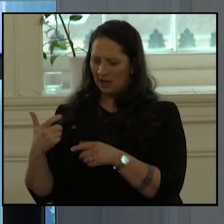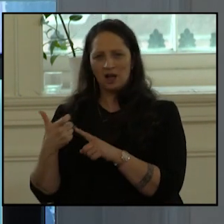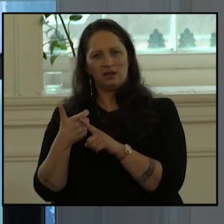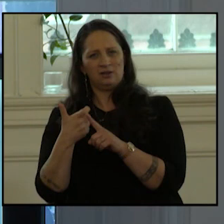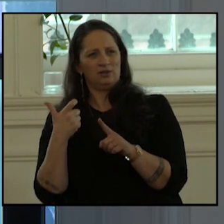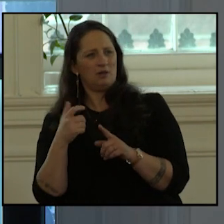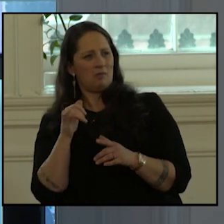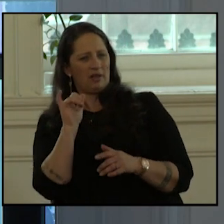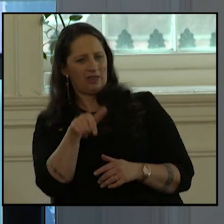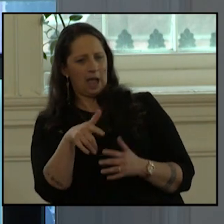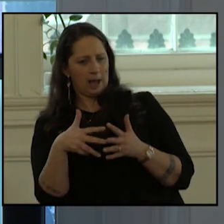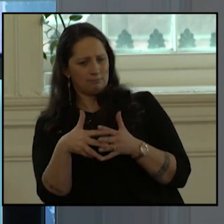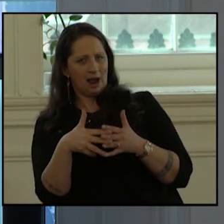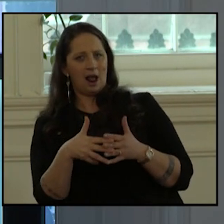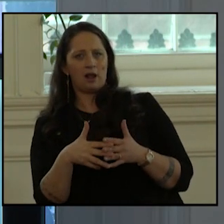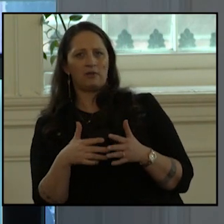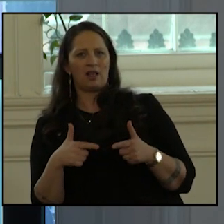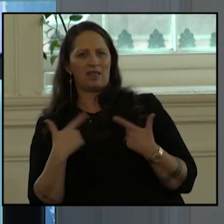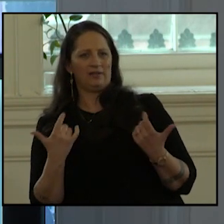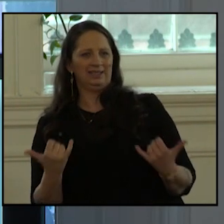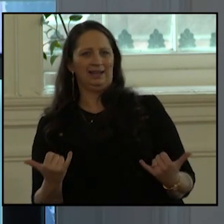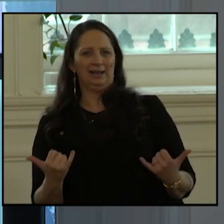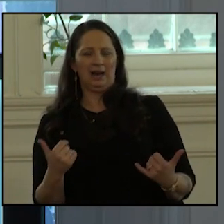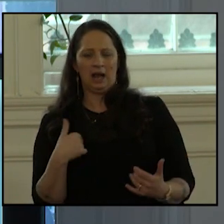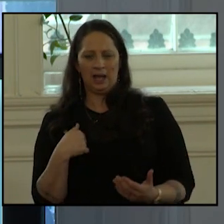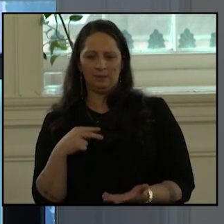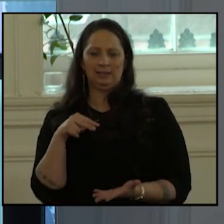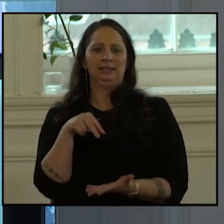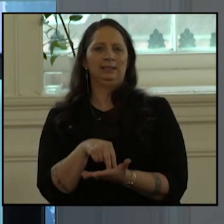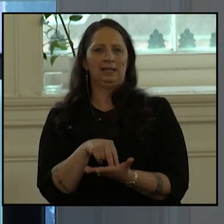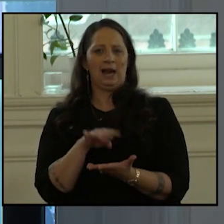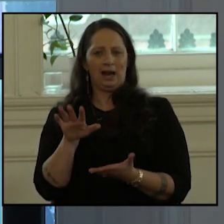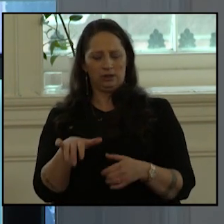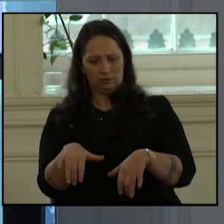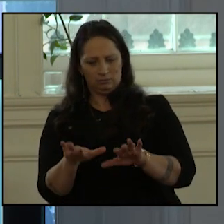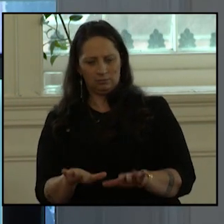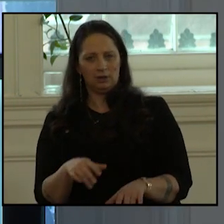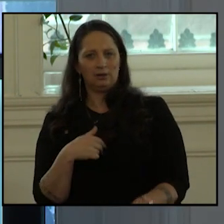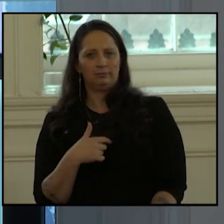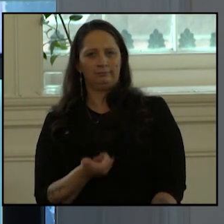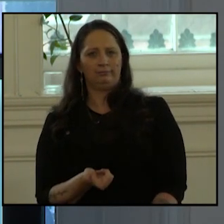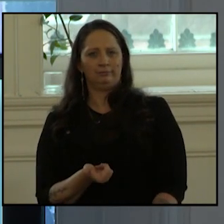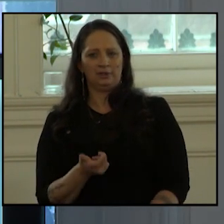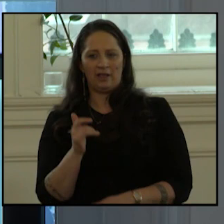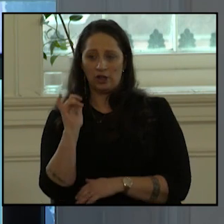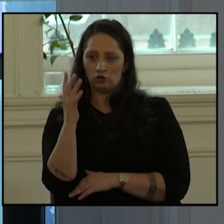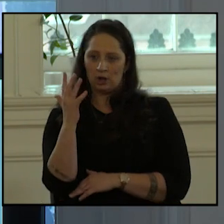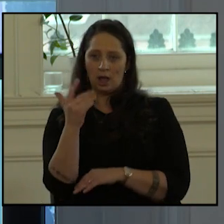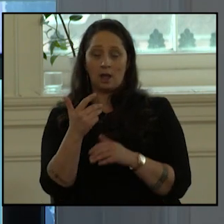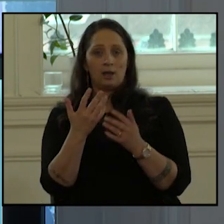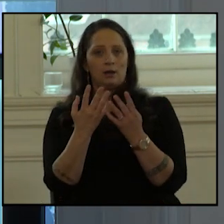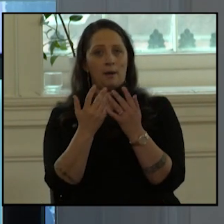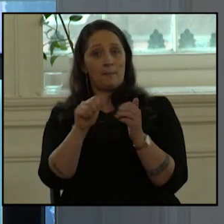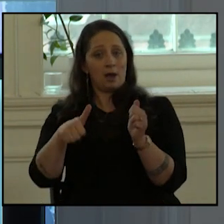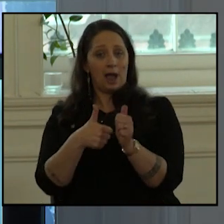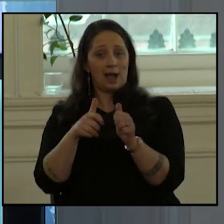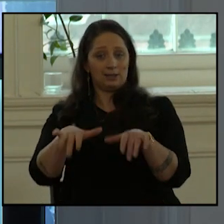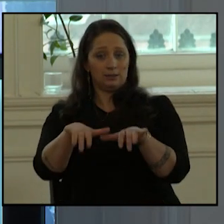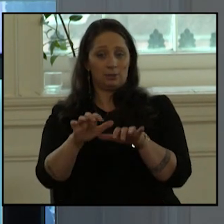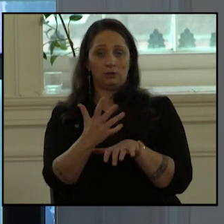of American life today. I'm standing at his burial ground there. That tree line behind that, that's